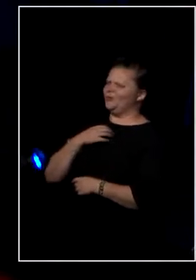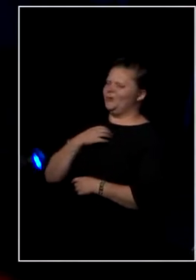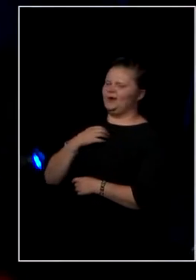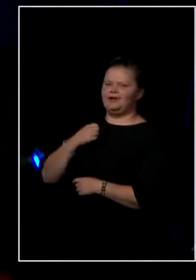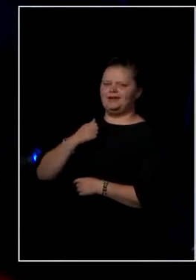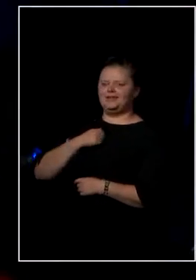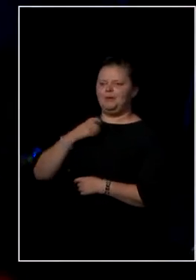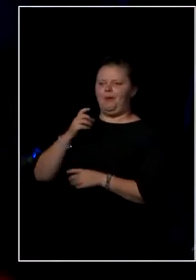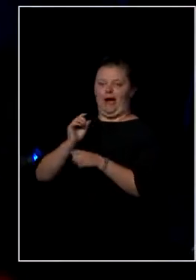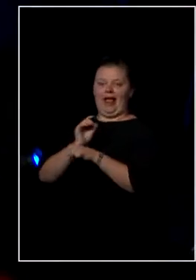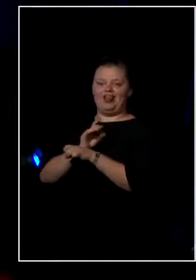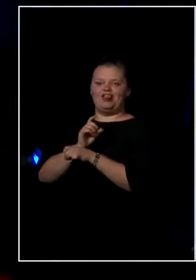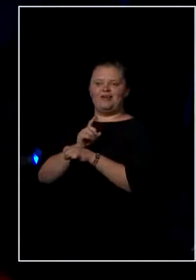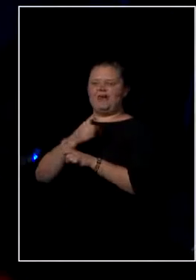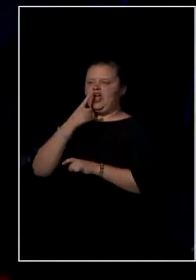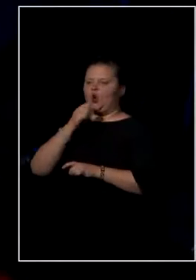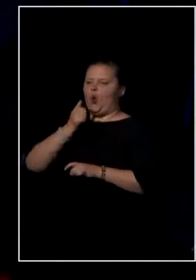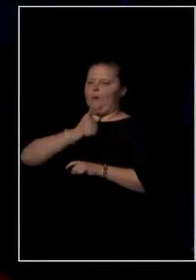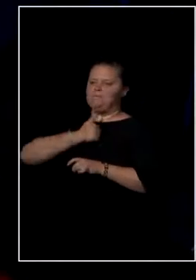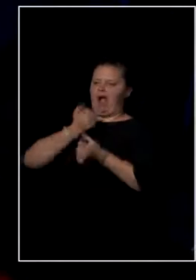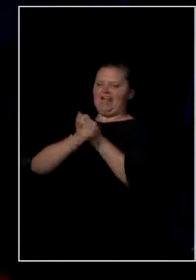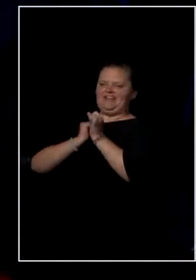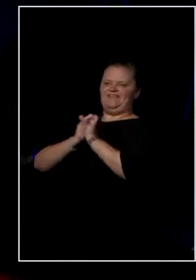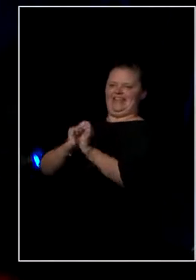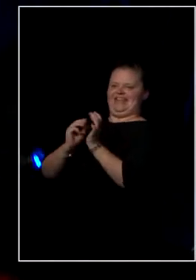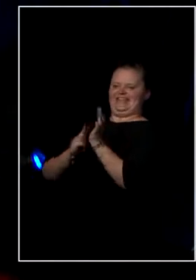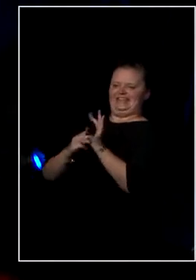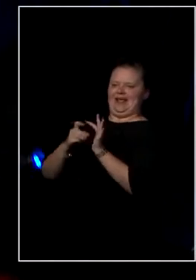my therapist would call it my defence mechanism.